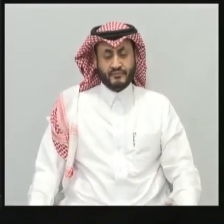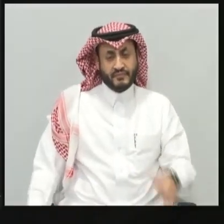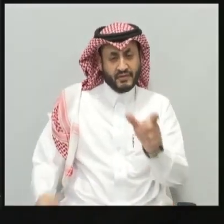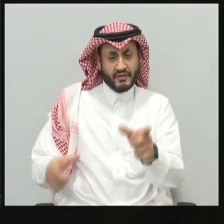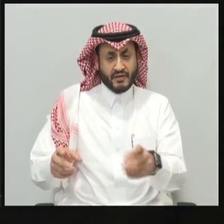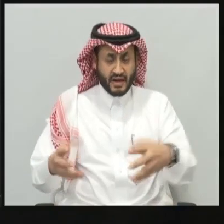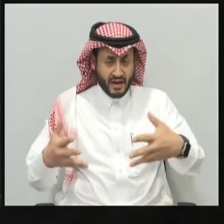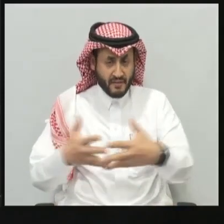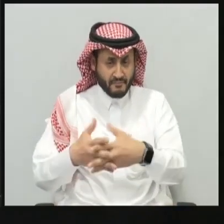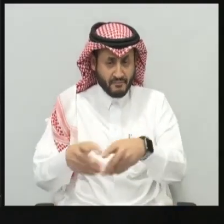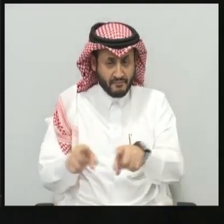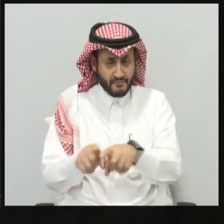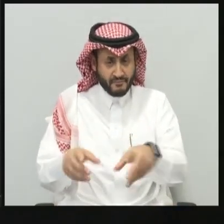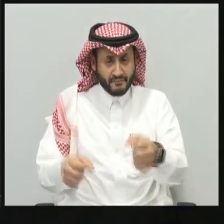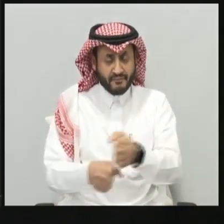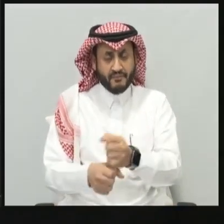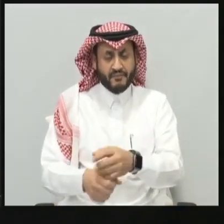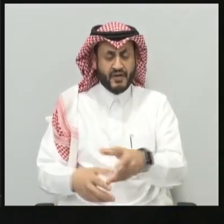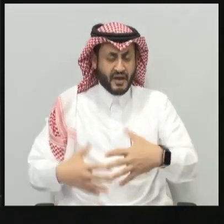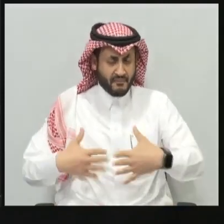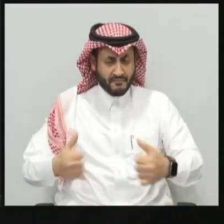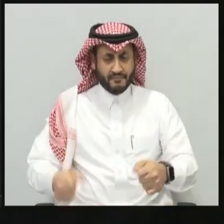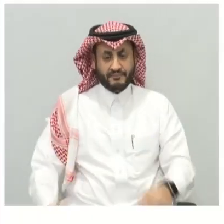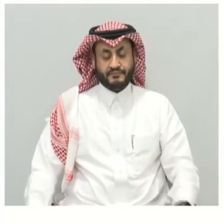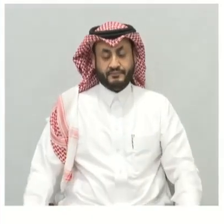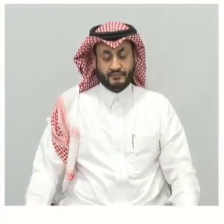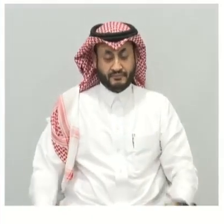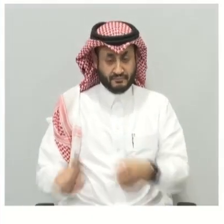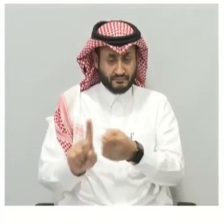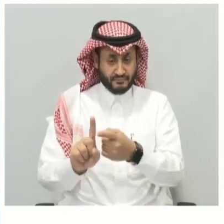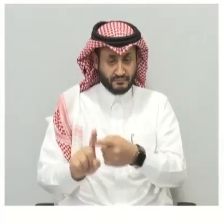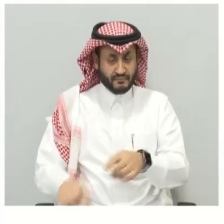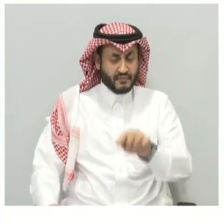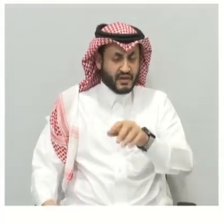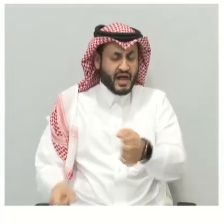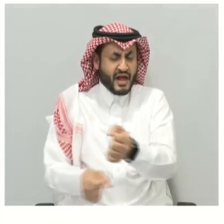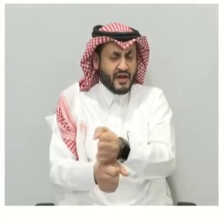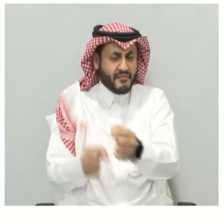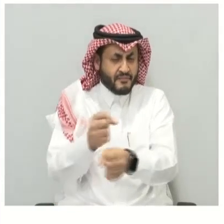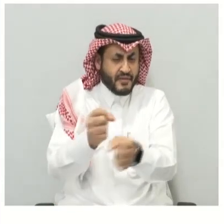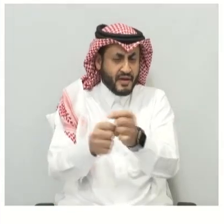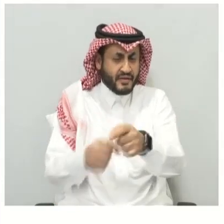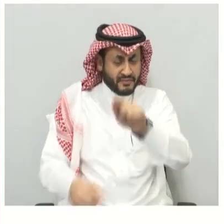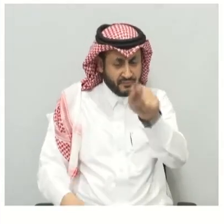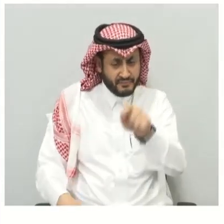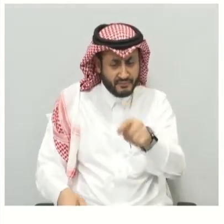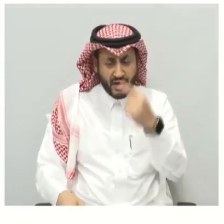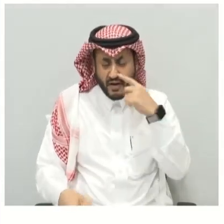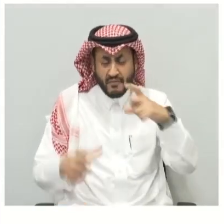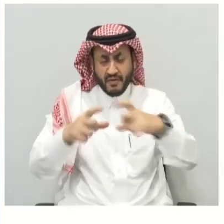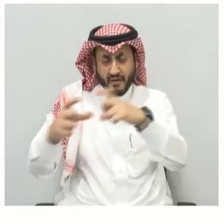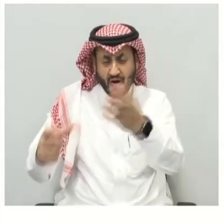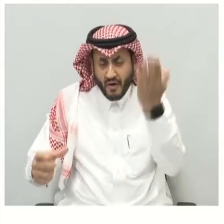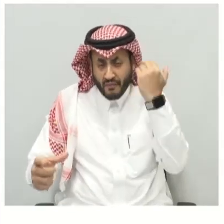in a pair work two interesting exercises. The first one is, make question about the people in the pictures. For